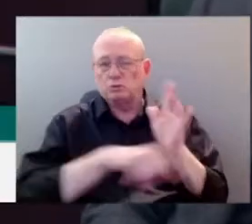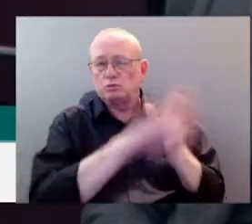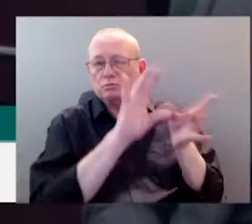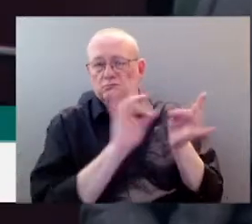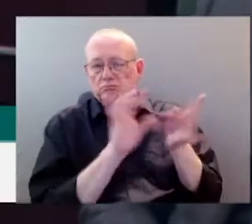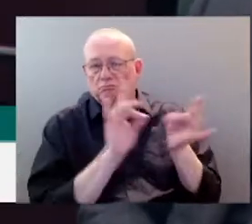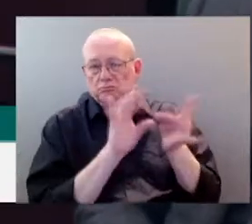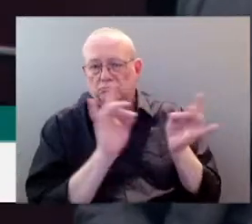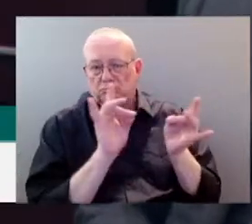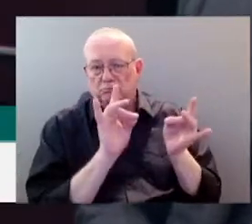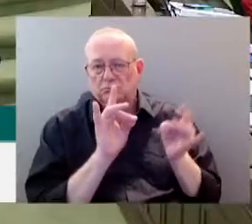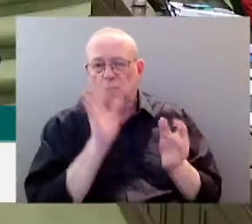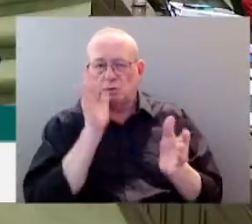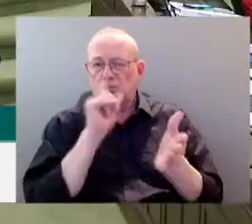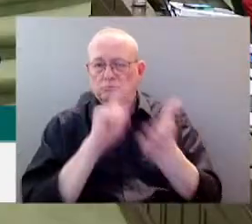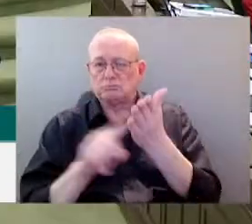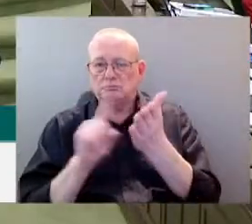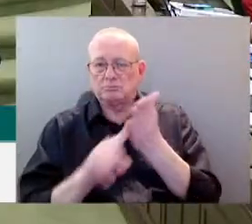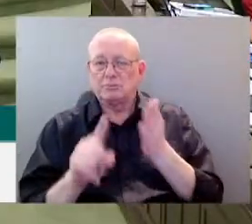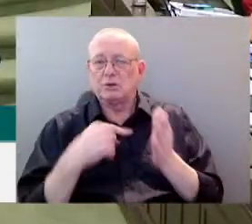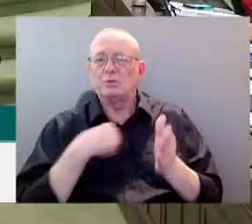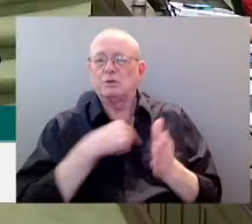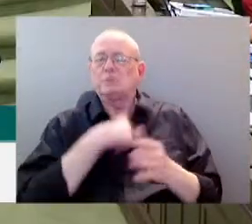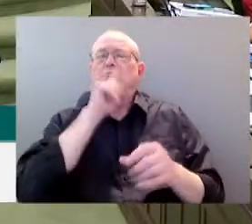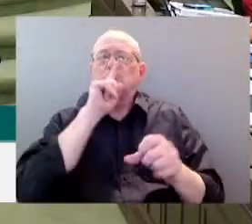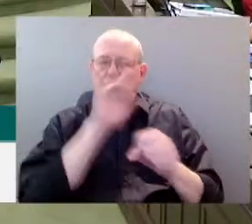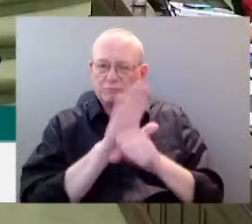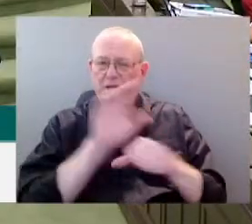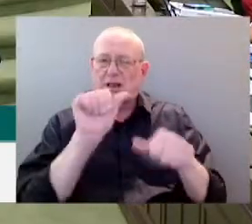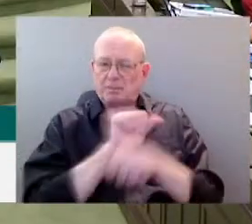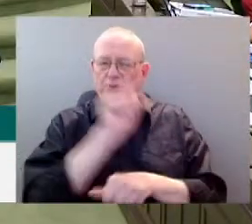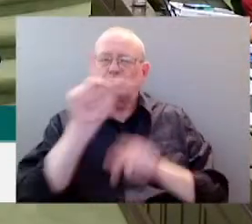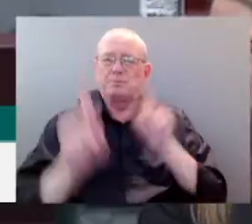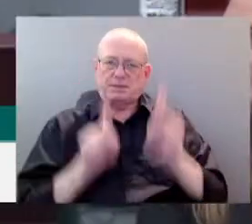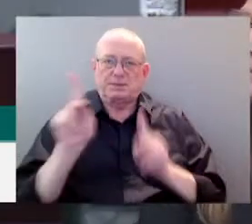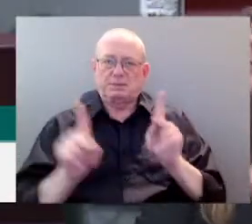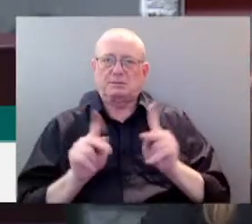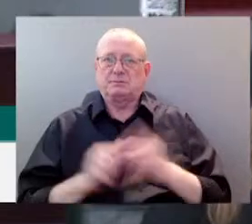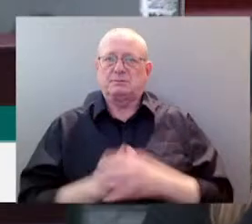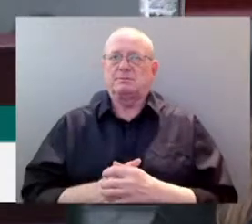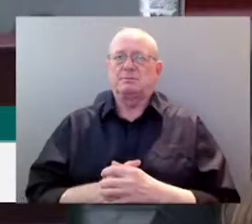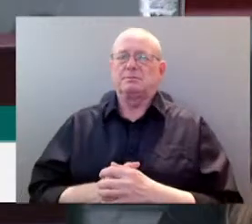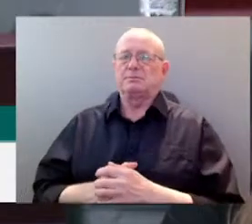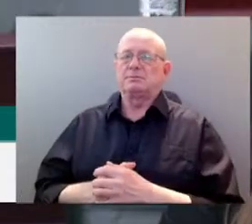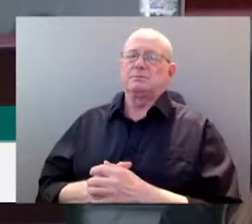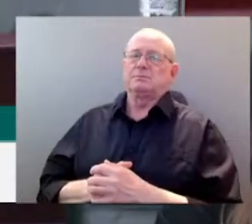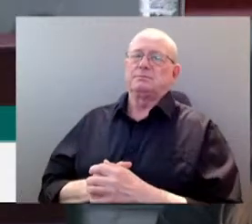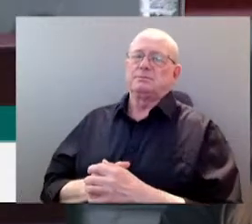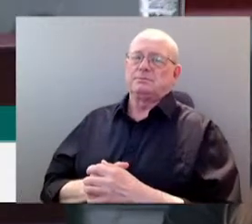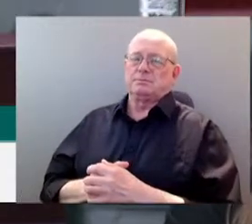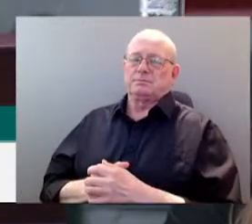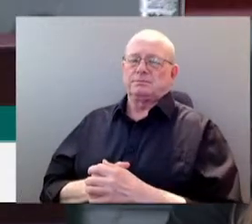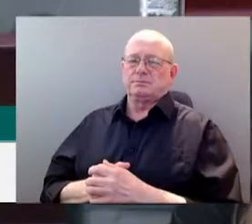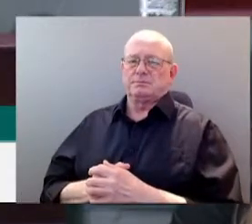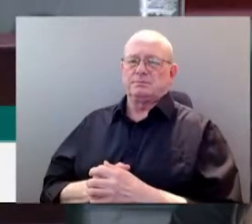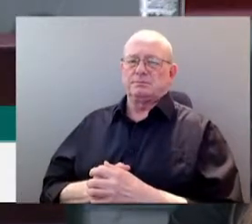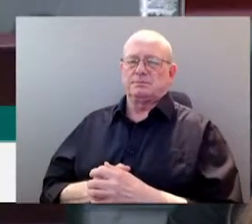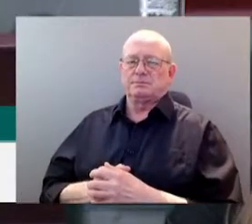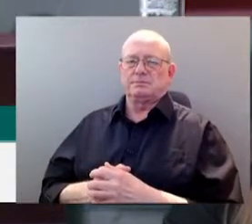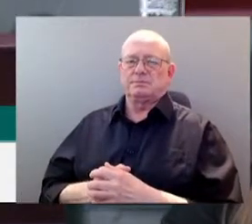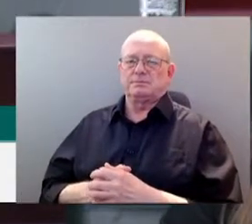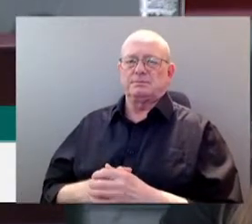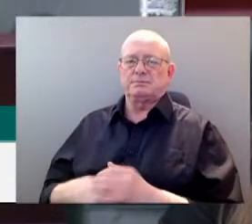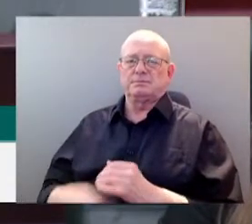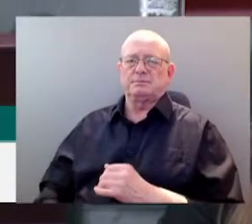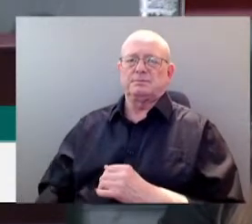are committed to Alberton here The Honorable member for Calgary Falcon Ridge given that the ucb's